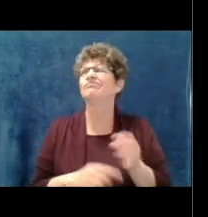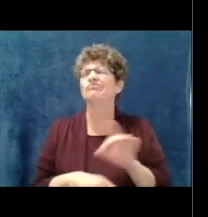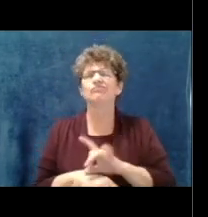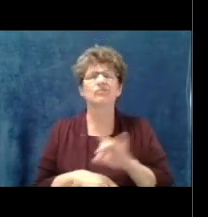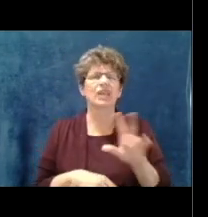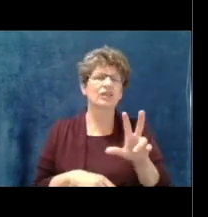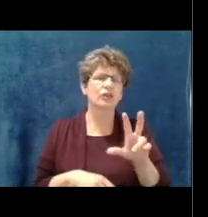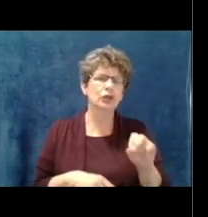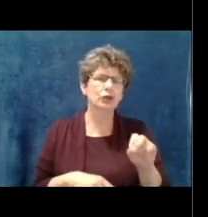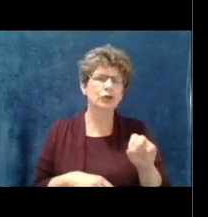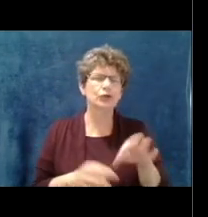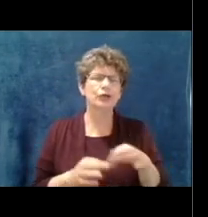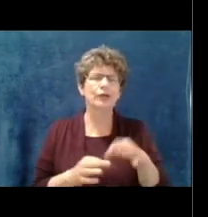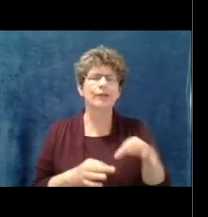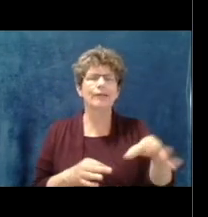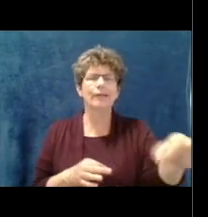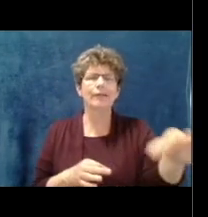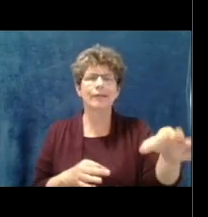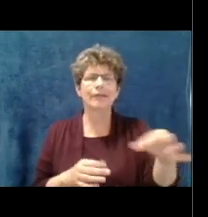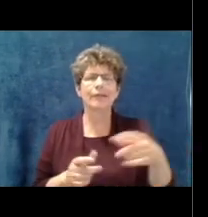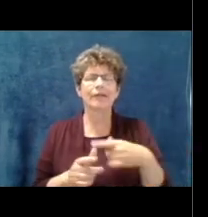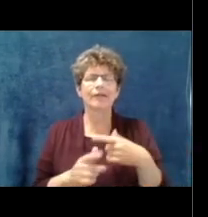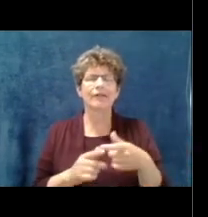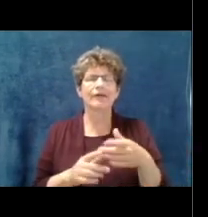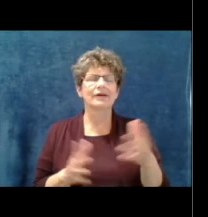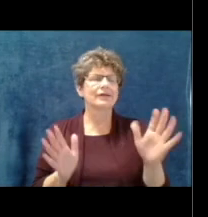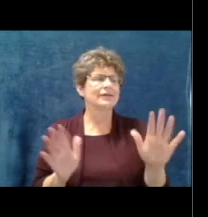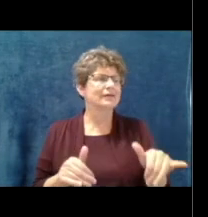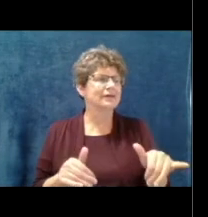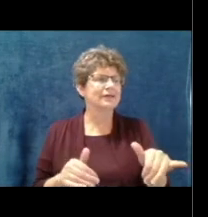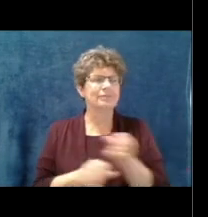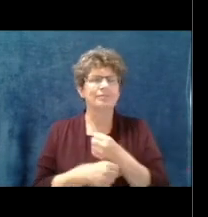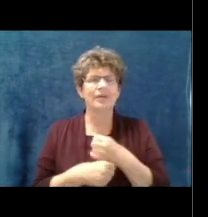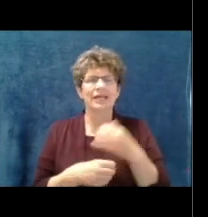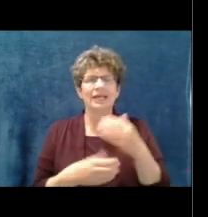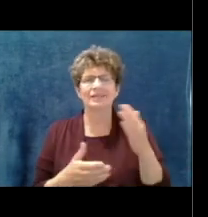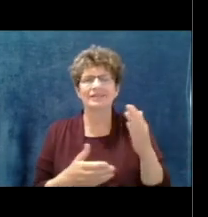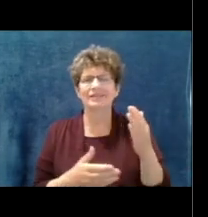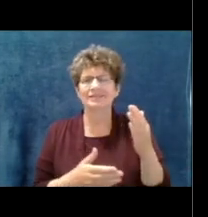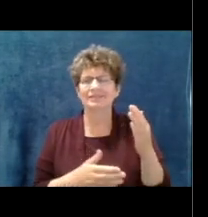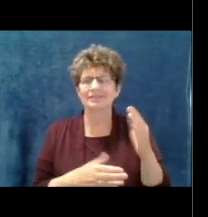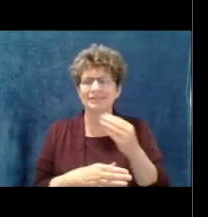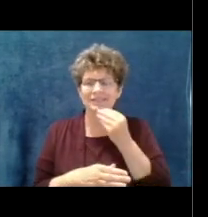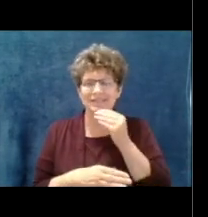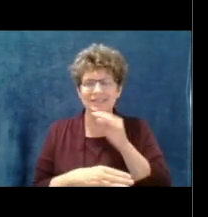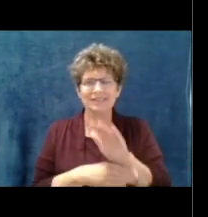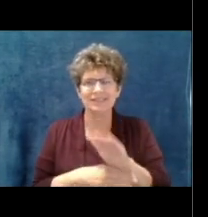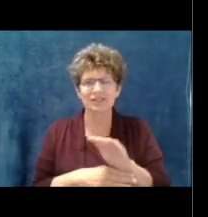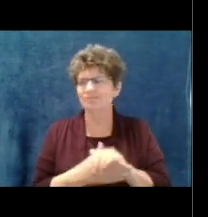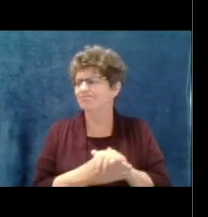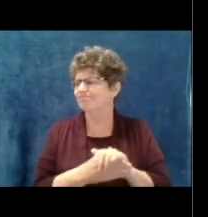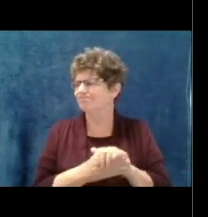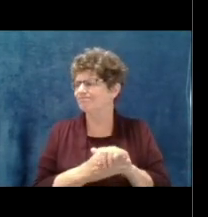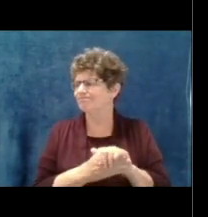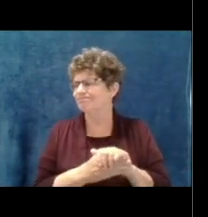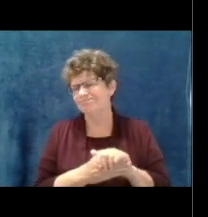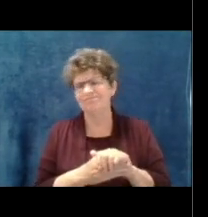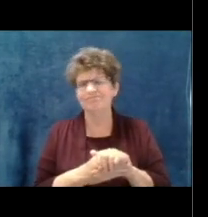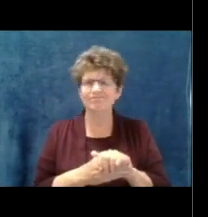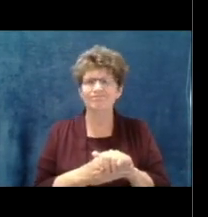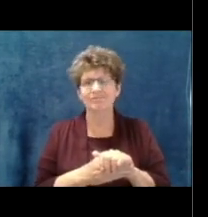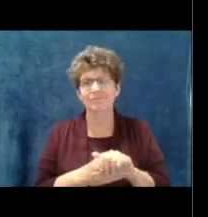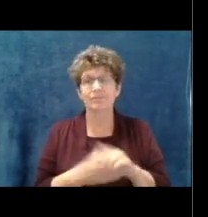dinner and cleaning up and other things. And then I got around and I went through the talk again at that point. But maybe I could have said I'm going to practice it at 6:30 for